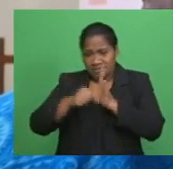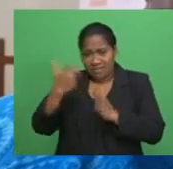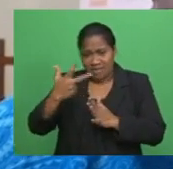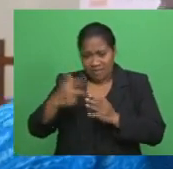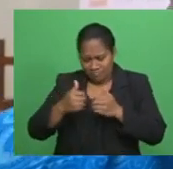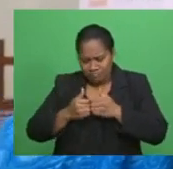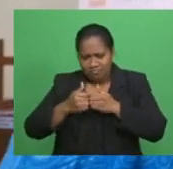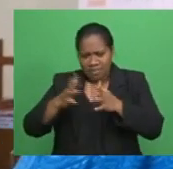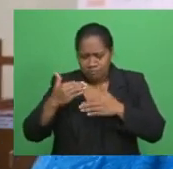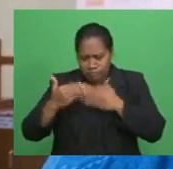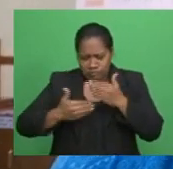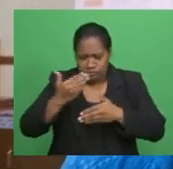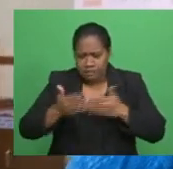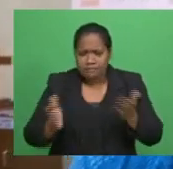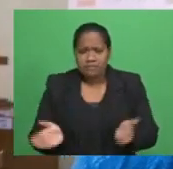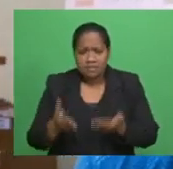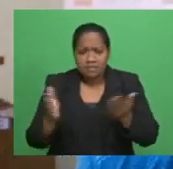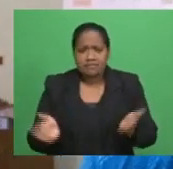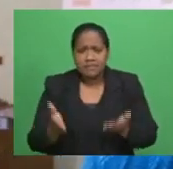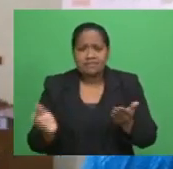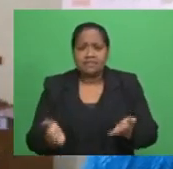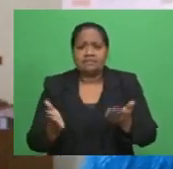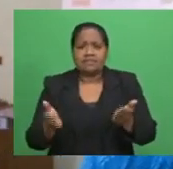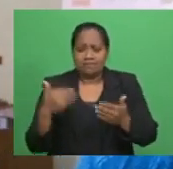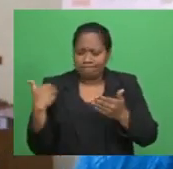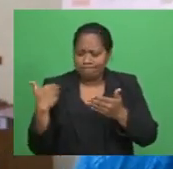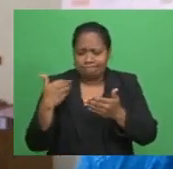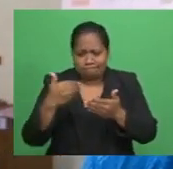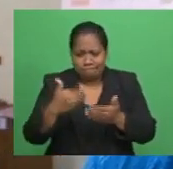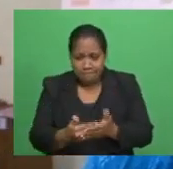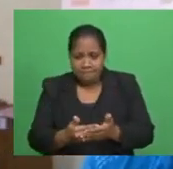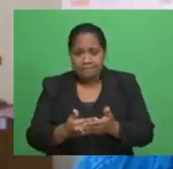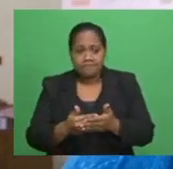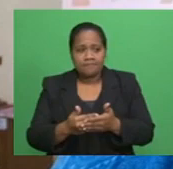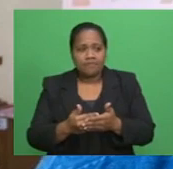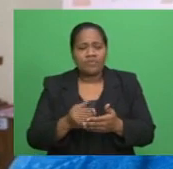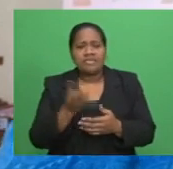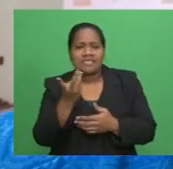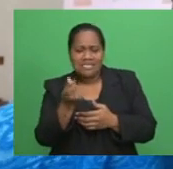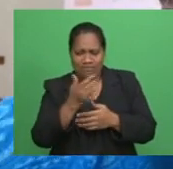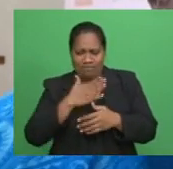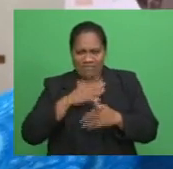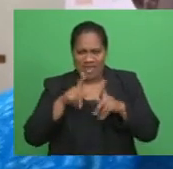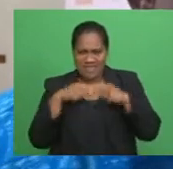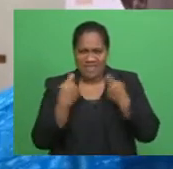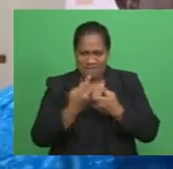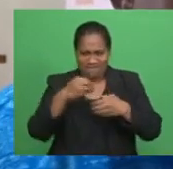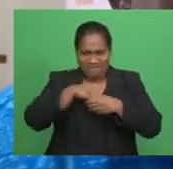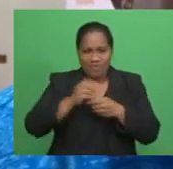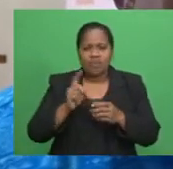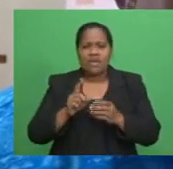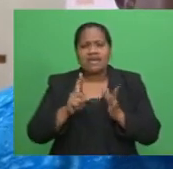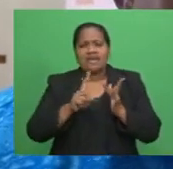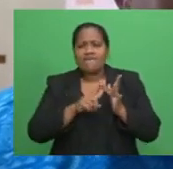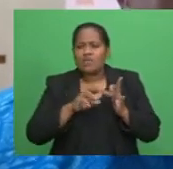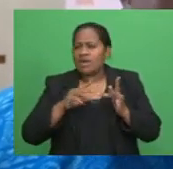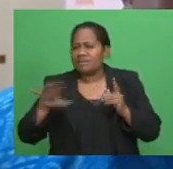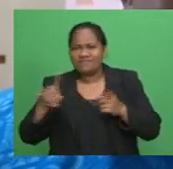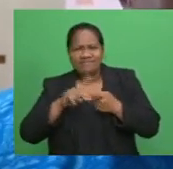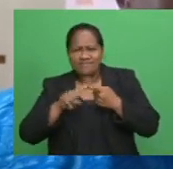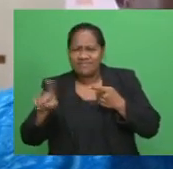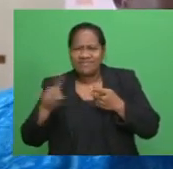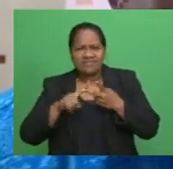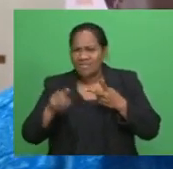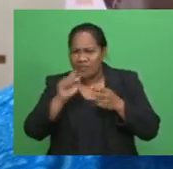I think I've played against some of my teammates. If Remerawang, play with them,